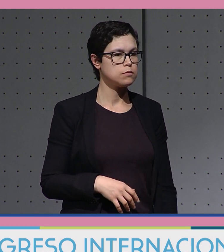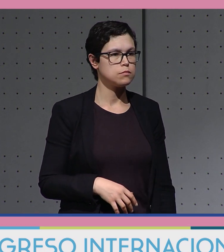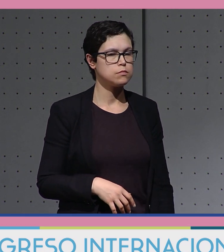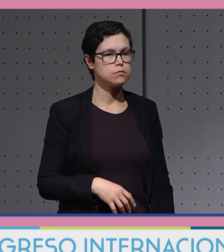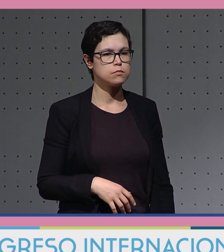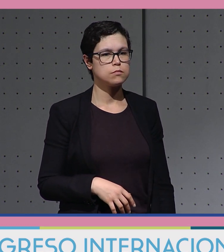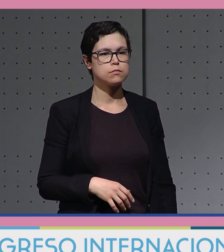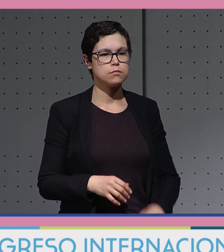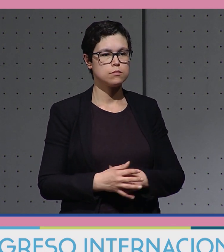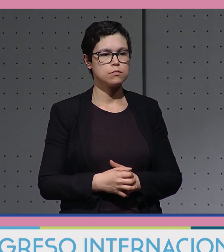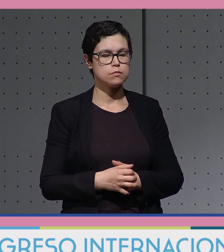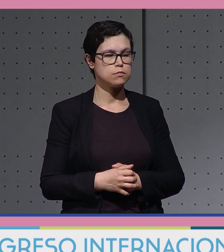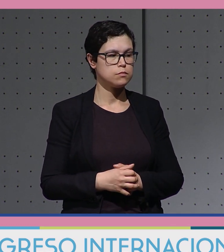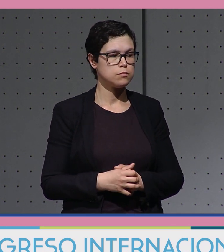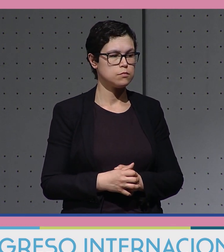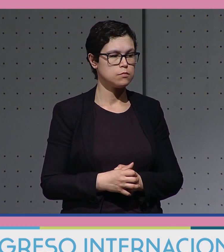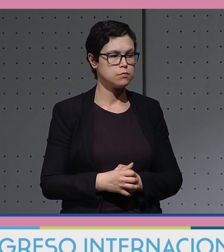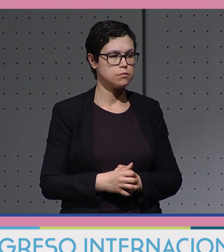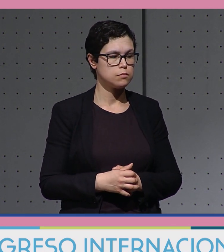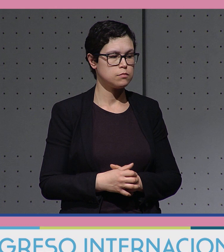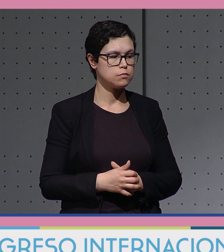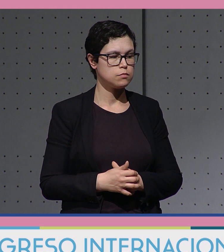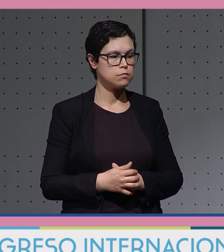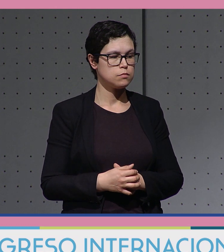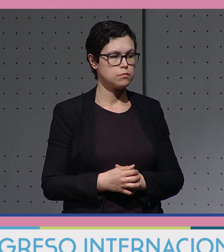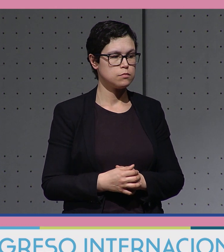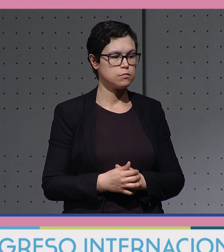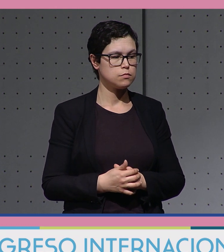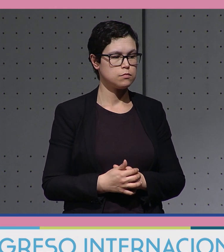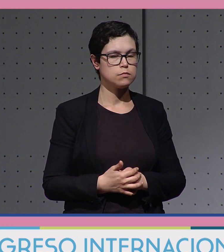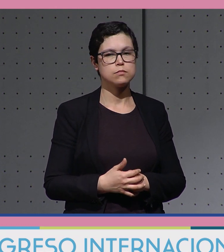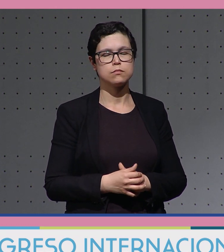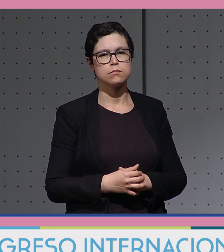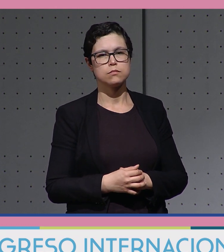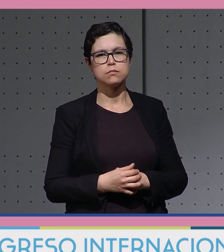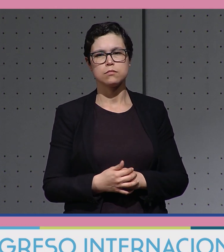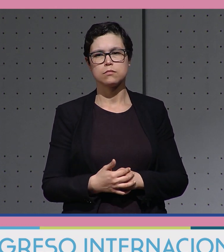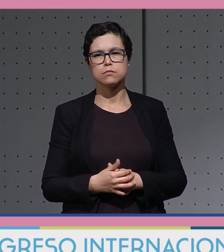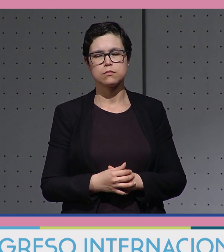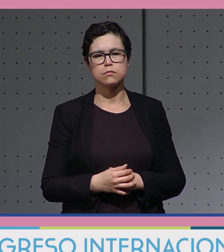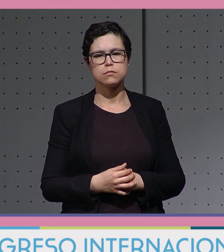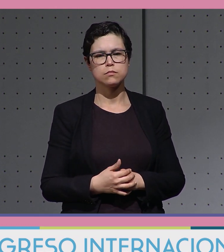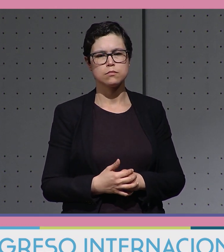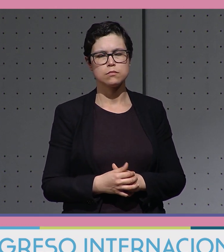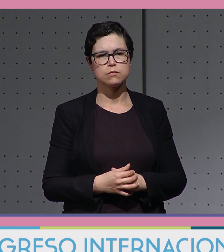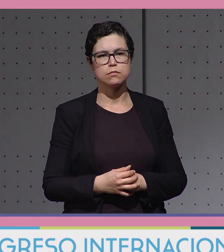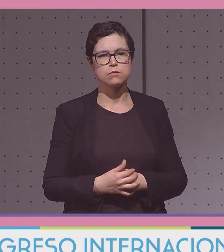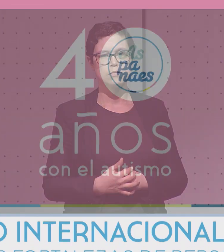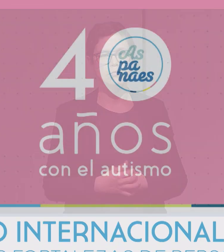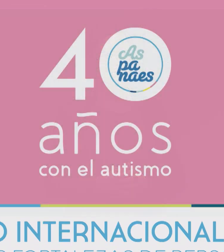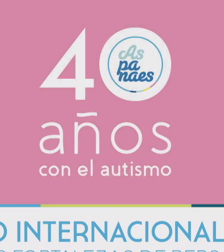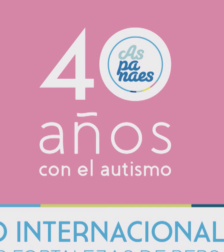You will forgive me for asking a question. I am a lawyer, which Okay. means that I can ask a silly question of